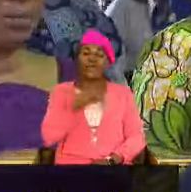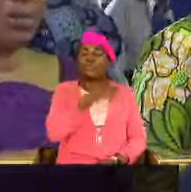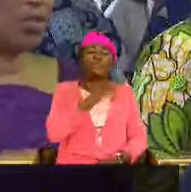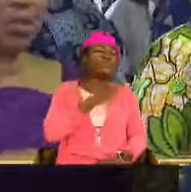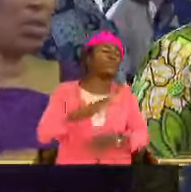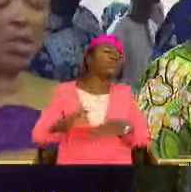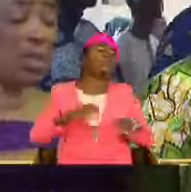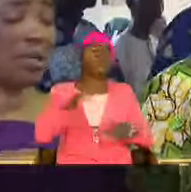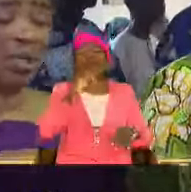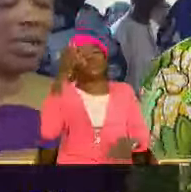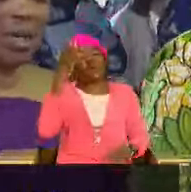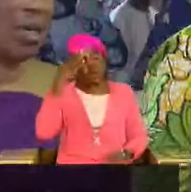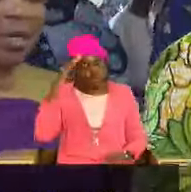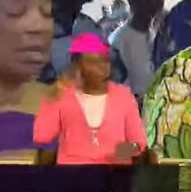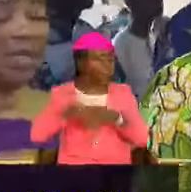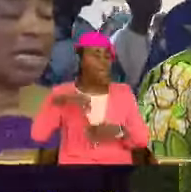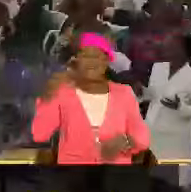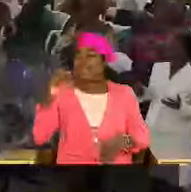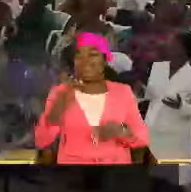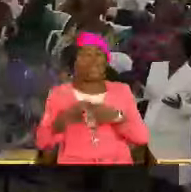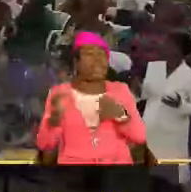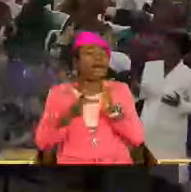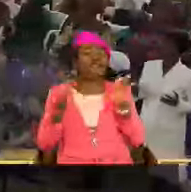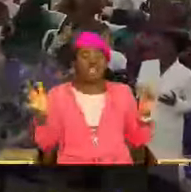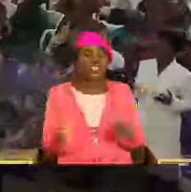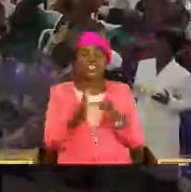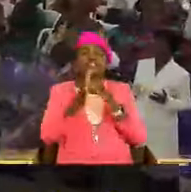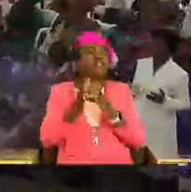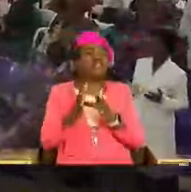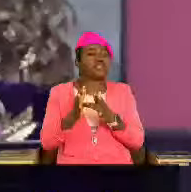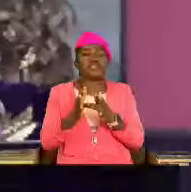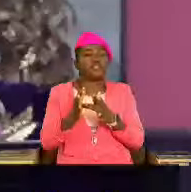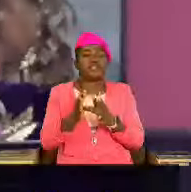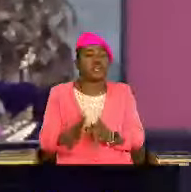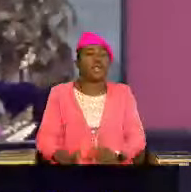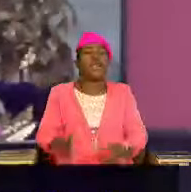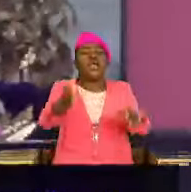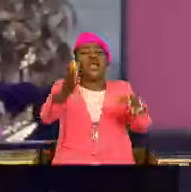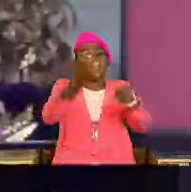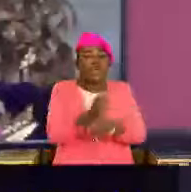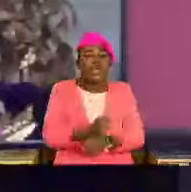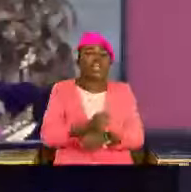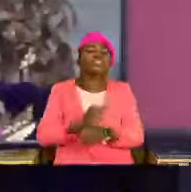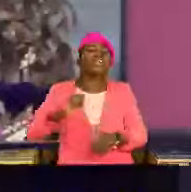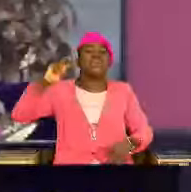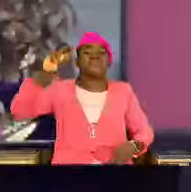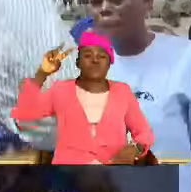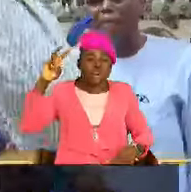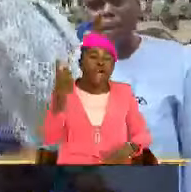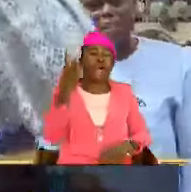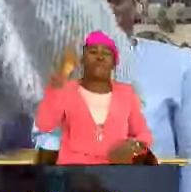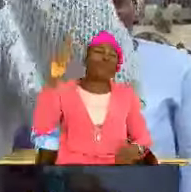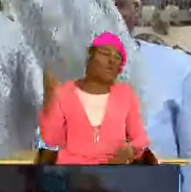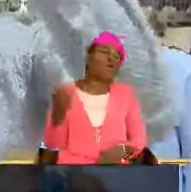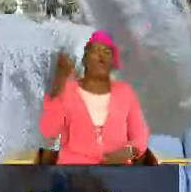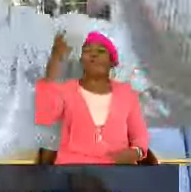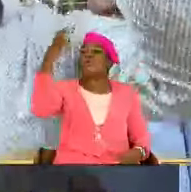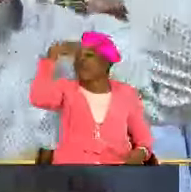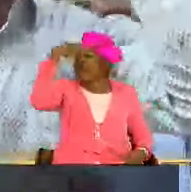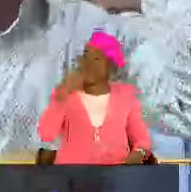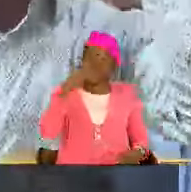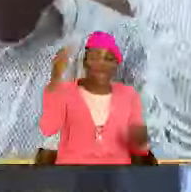know in the name of Jesus receive double blindness receive double